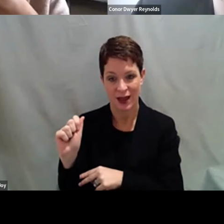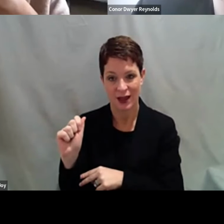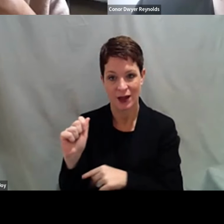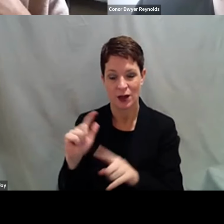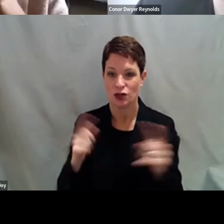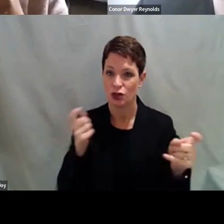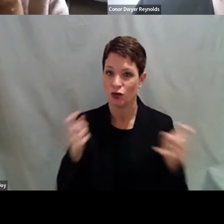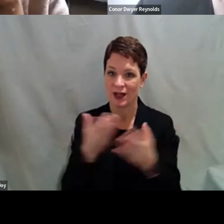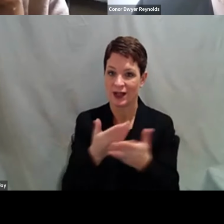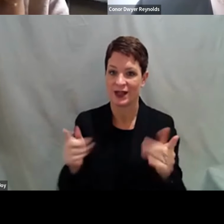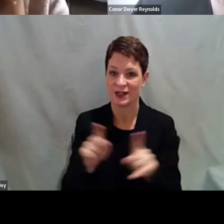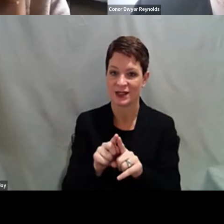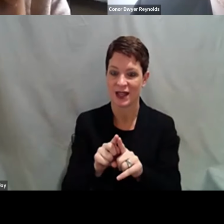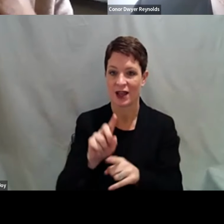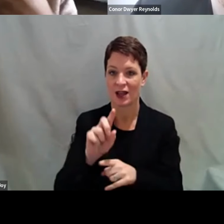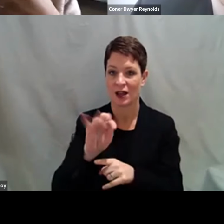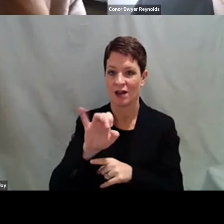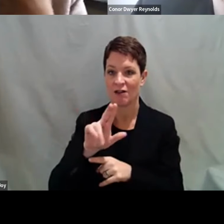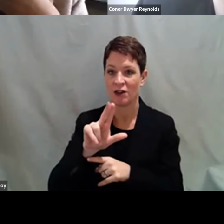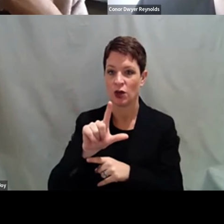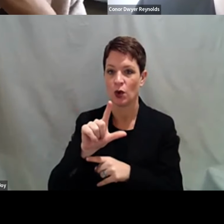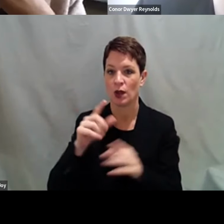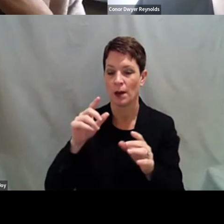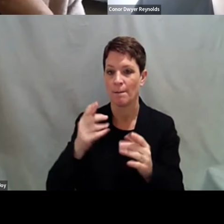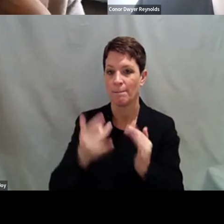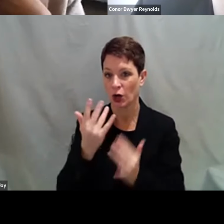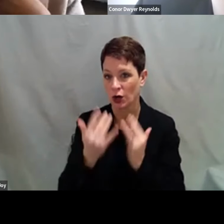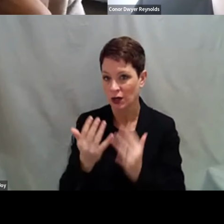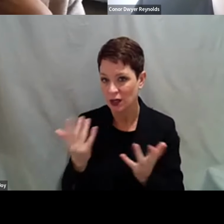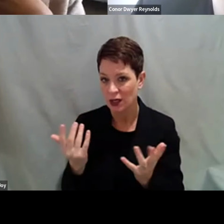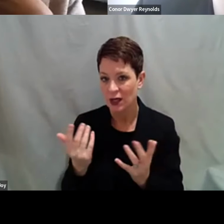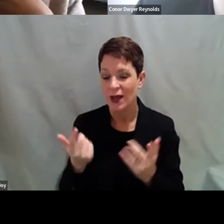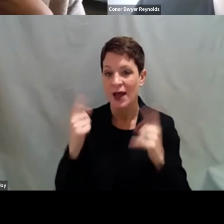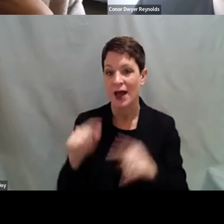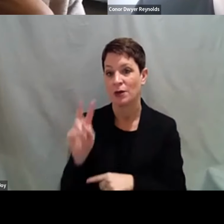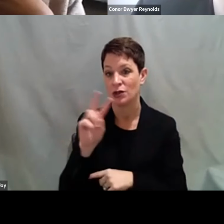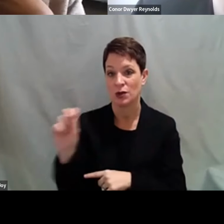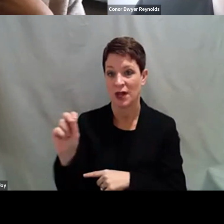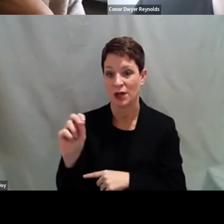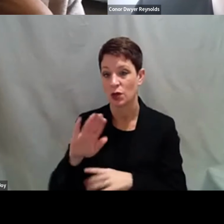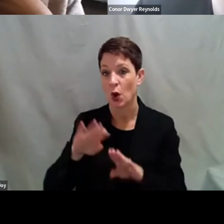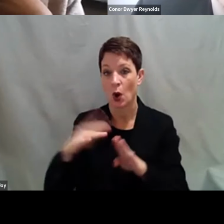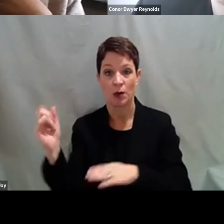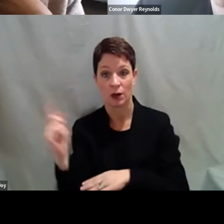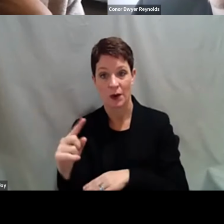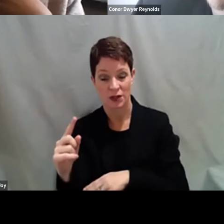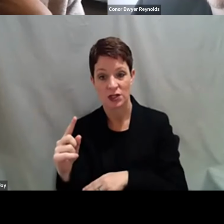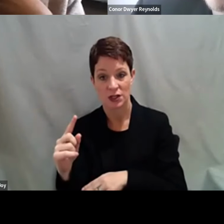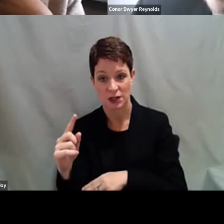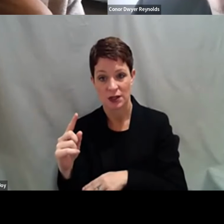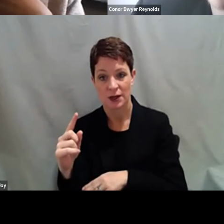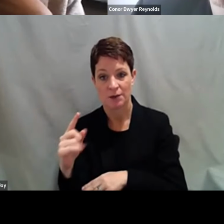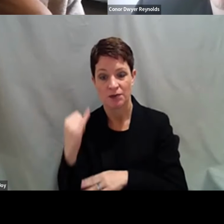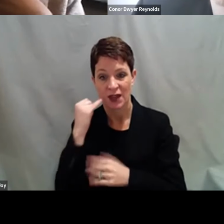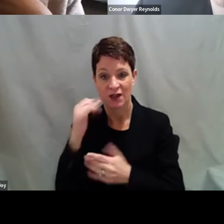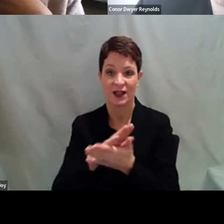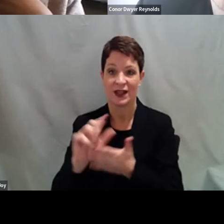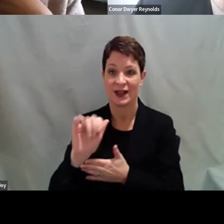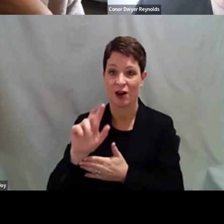regulate things like field burning, right? And so actually in the 2000s, it was an open question of whether or not the Clean Air